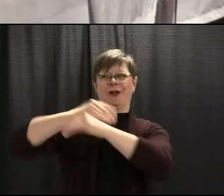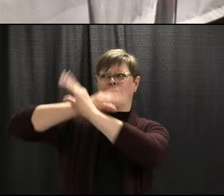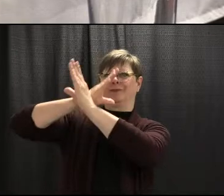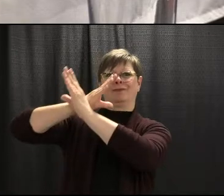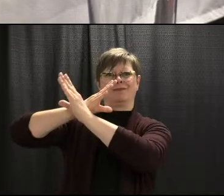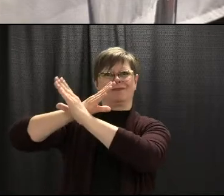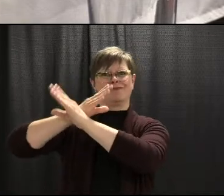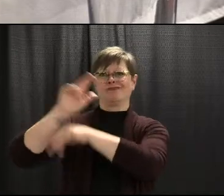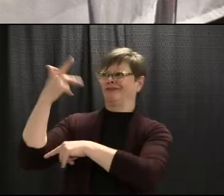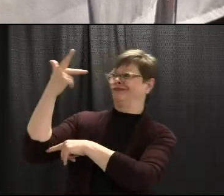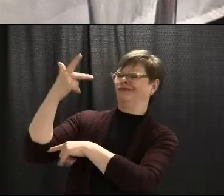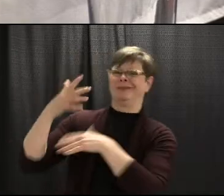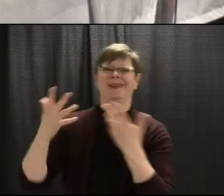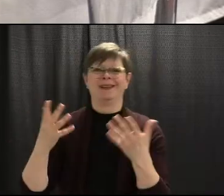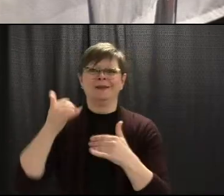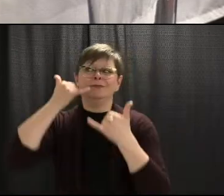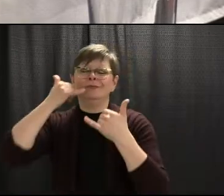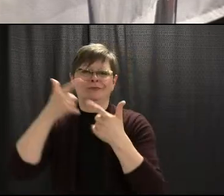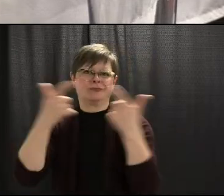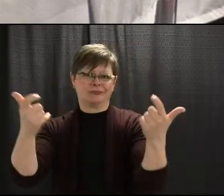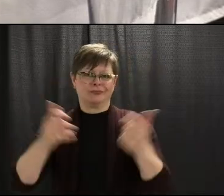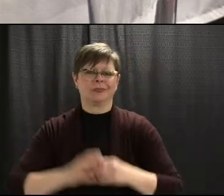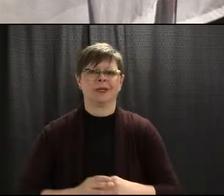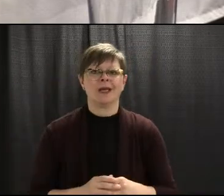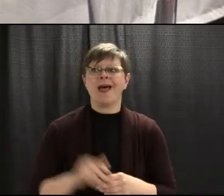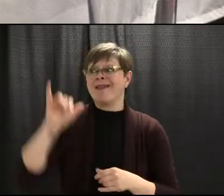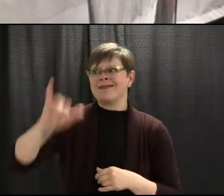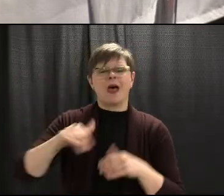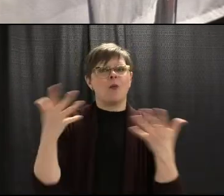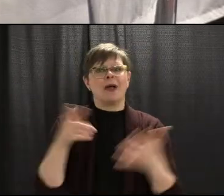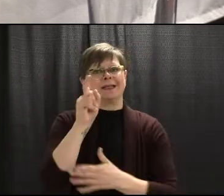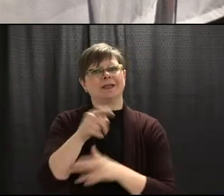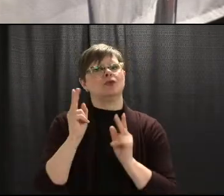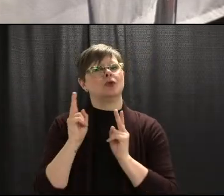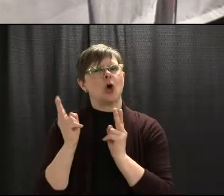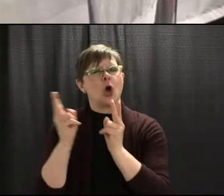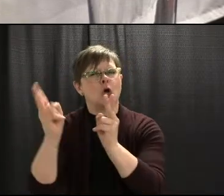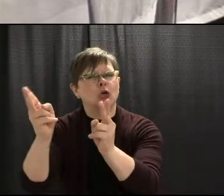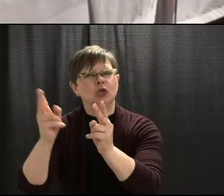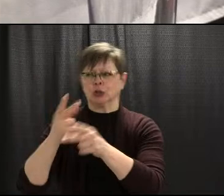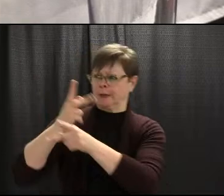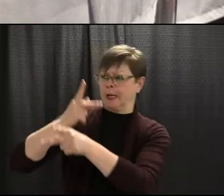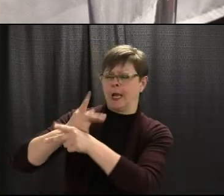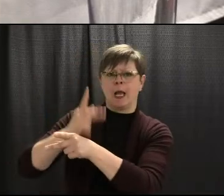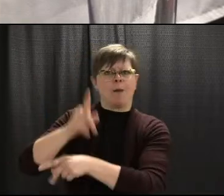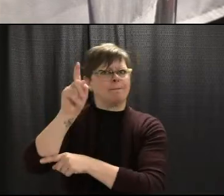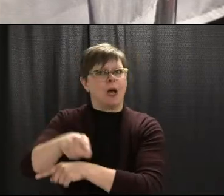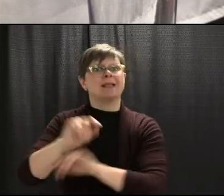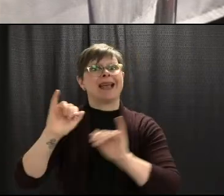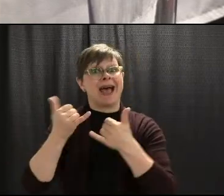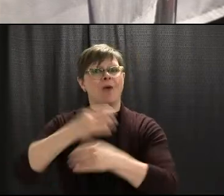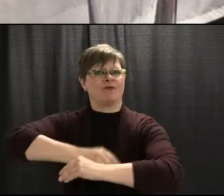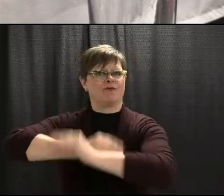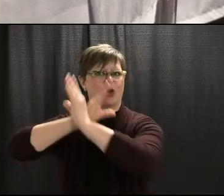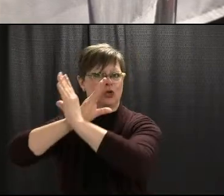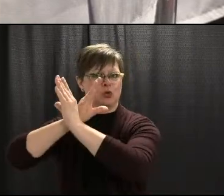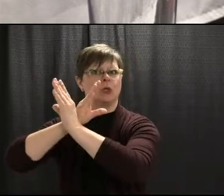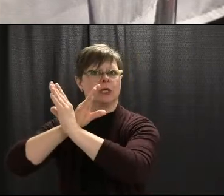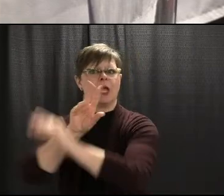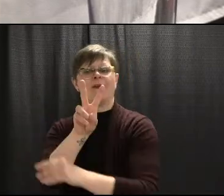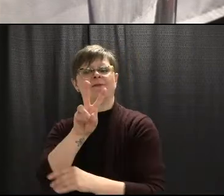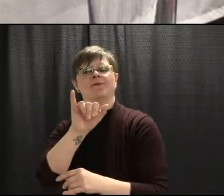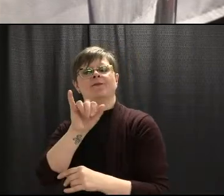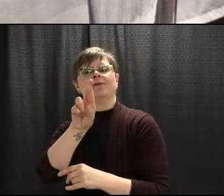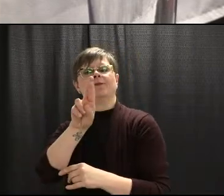that one could get urgent, continuing or tertiary care virtually, and for some places that